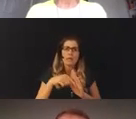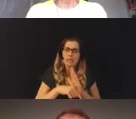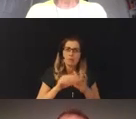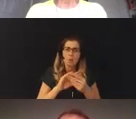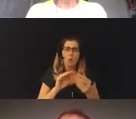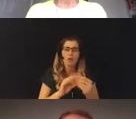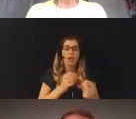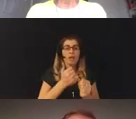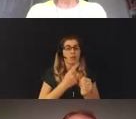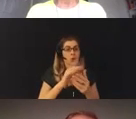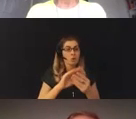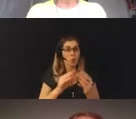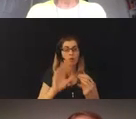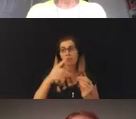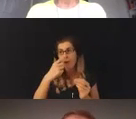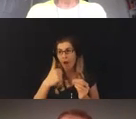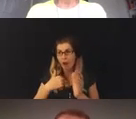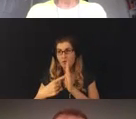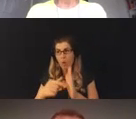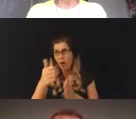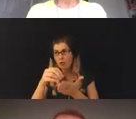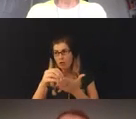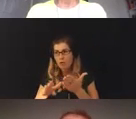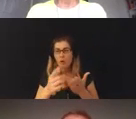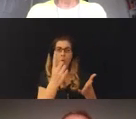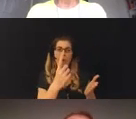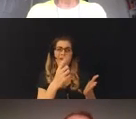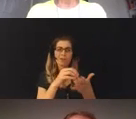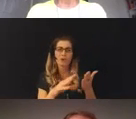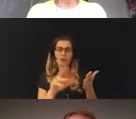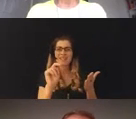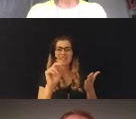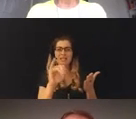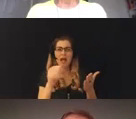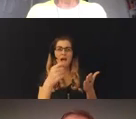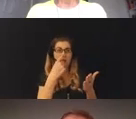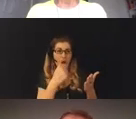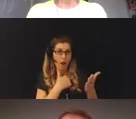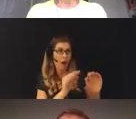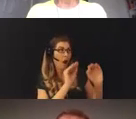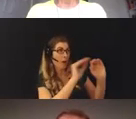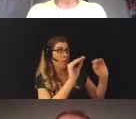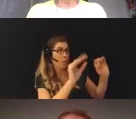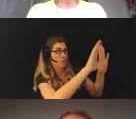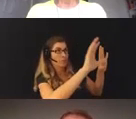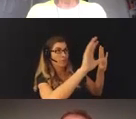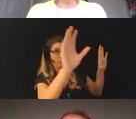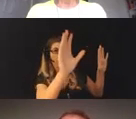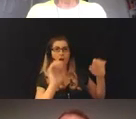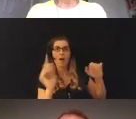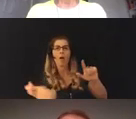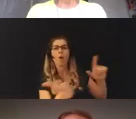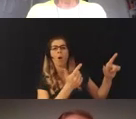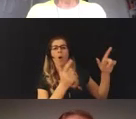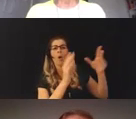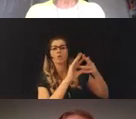for opportunities to share them with each other. And one student, Najee, suggested that we have them all out permanently in our classroom so that, quote, all of our stories are